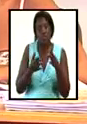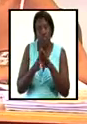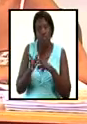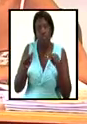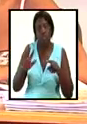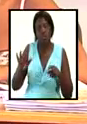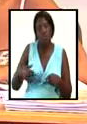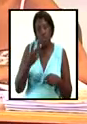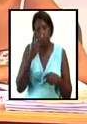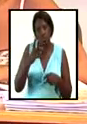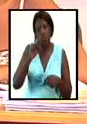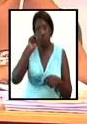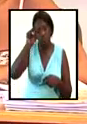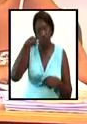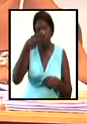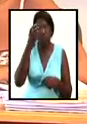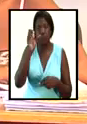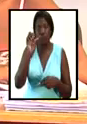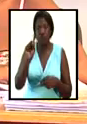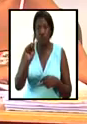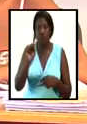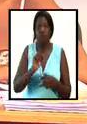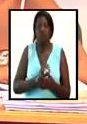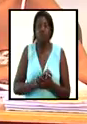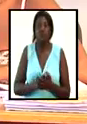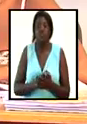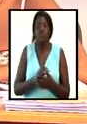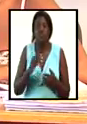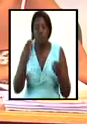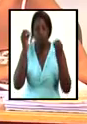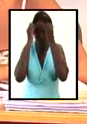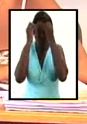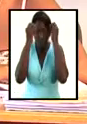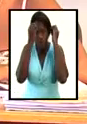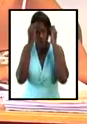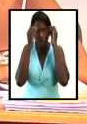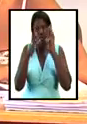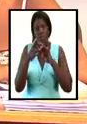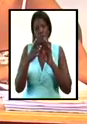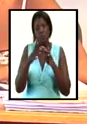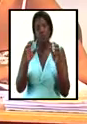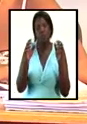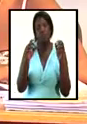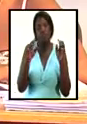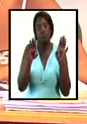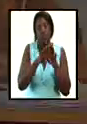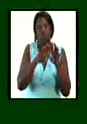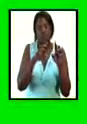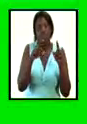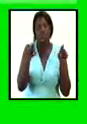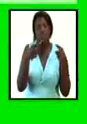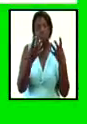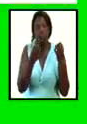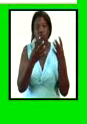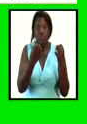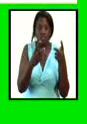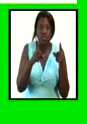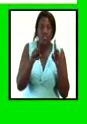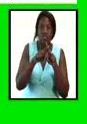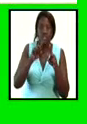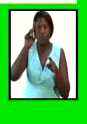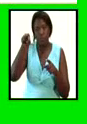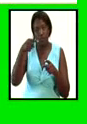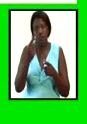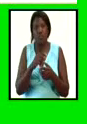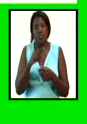apostrophe today. Many of you still get confused with plural and the apostrophe as a punctuation mark. Okay, let